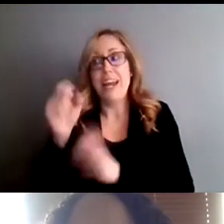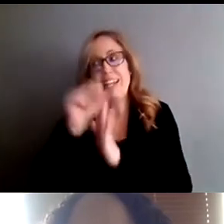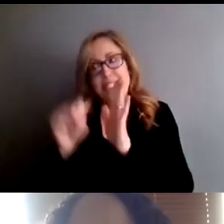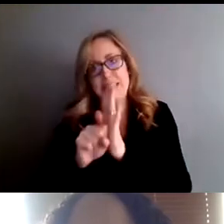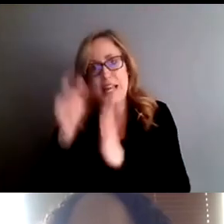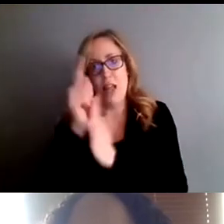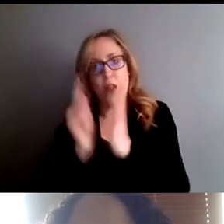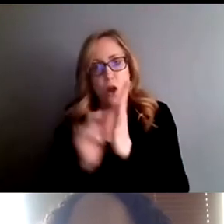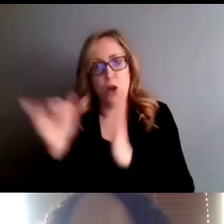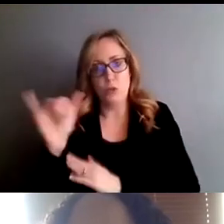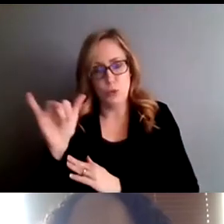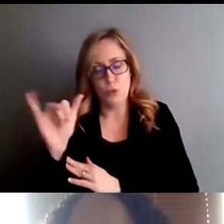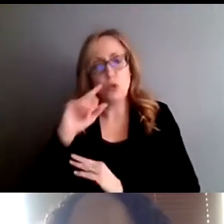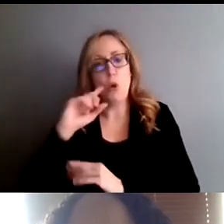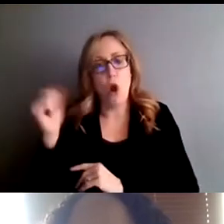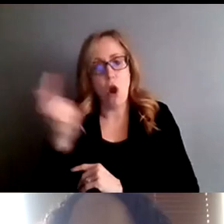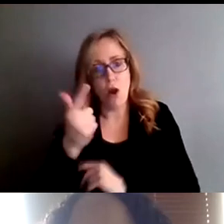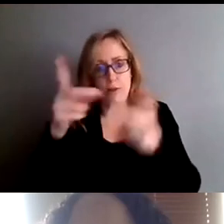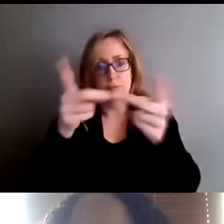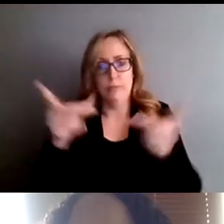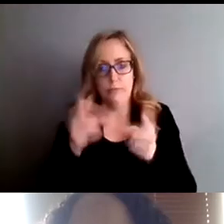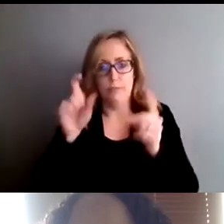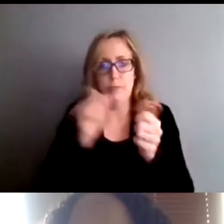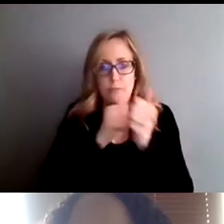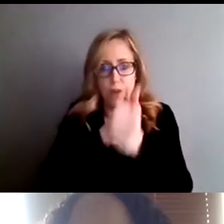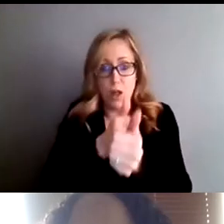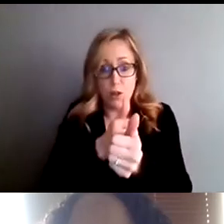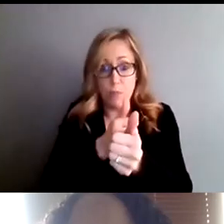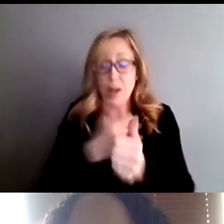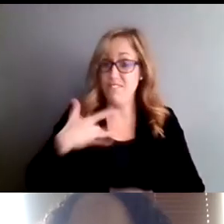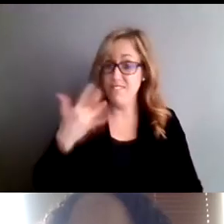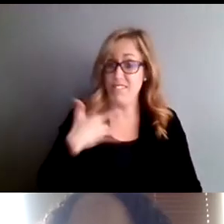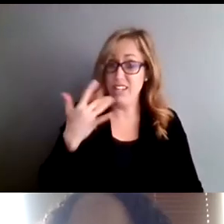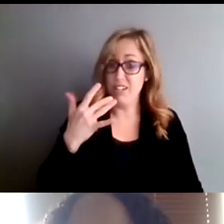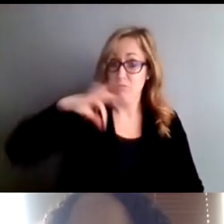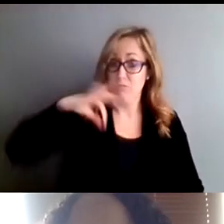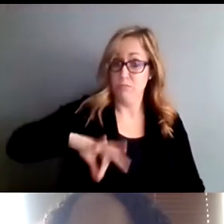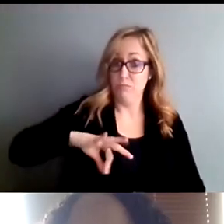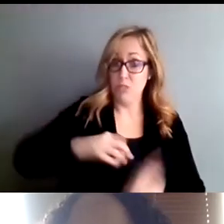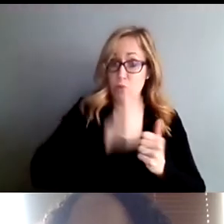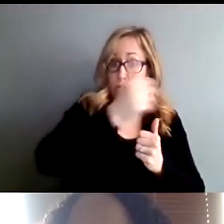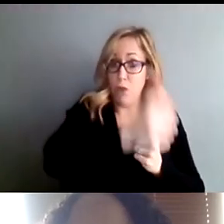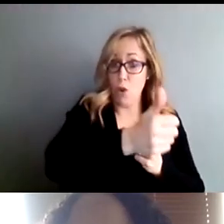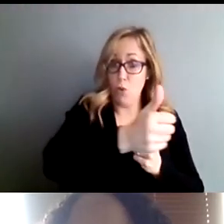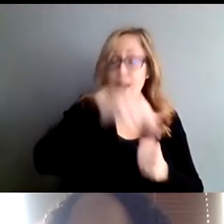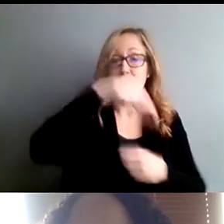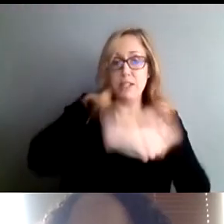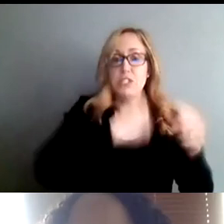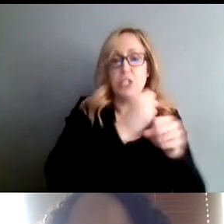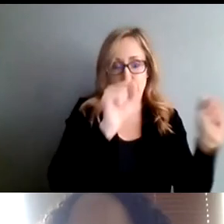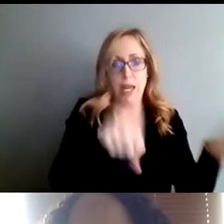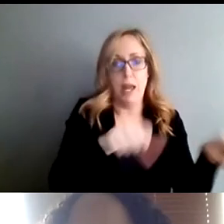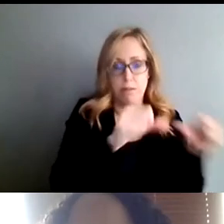Commonwealth will be following it. But if you are a family who's benefiting from remote, you will have the option this year to continue the year remotely.